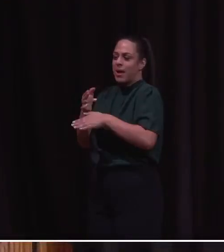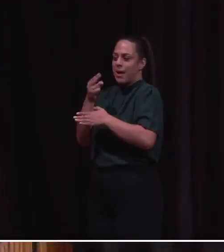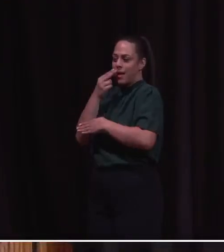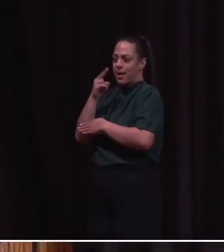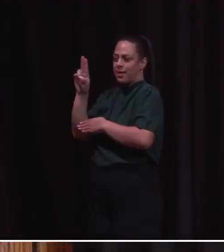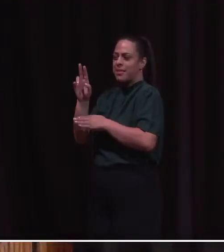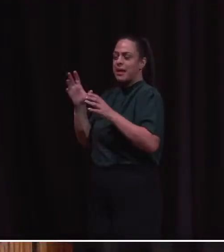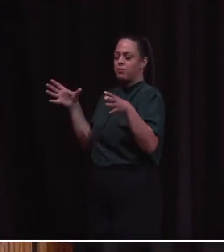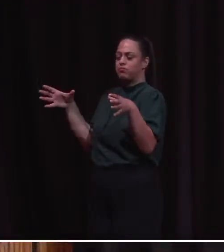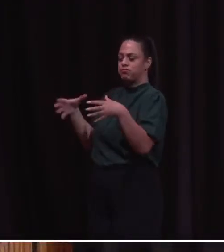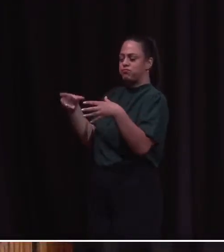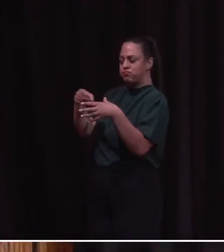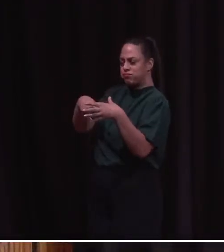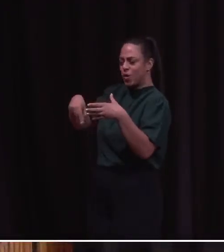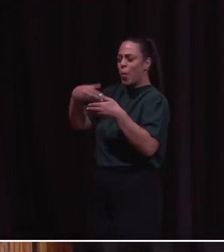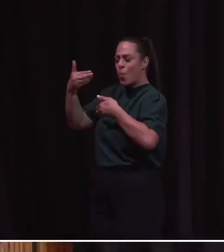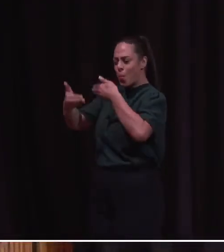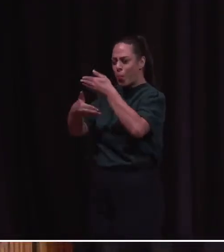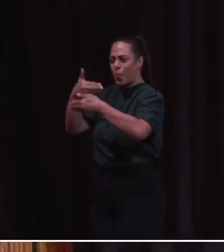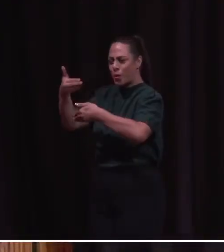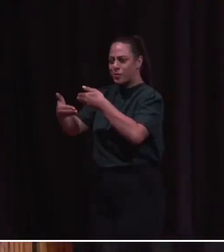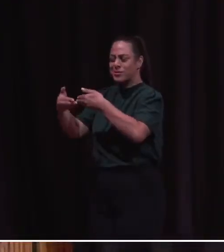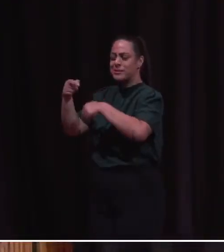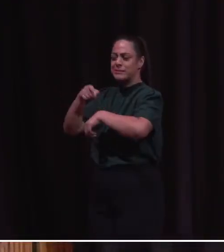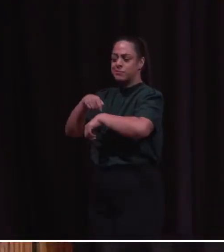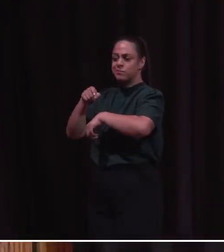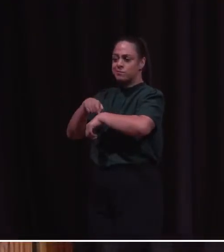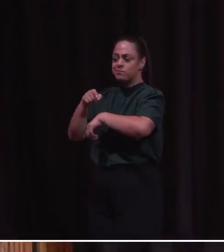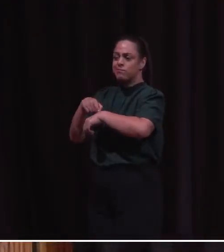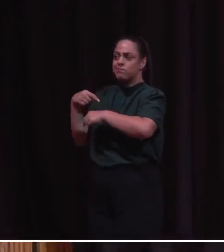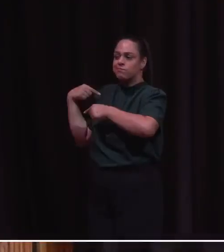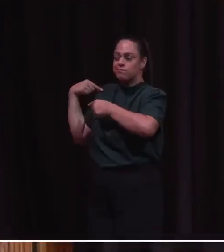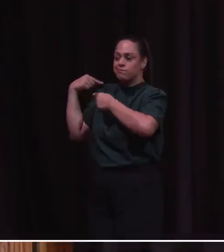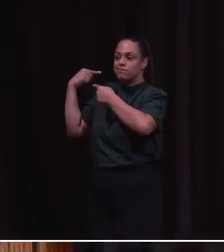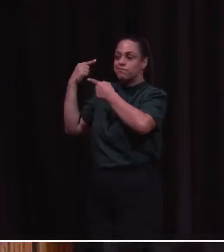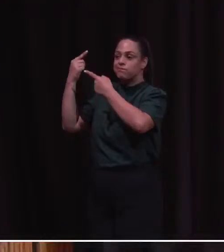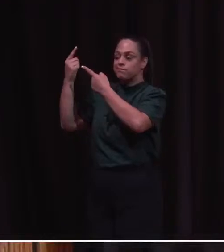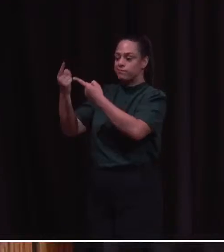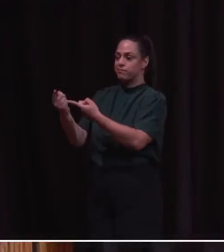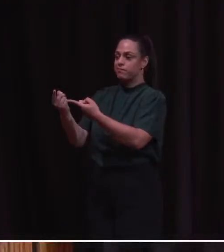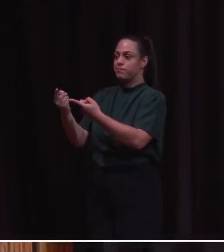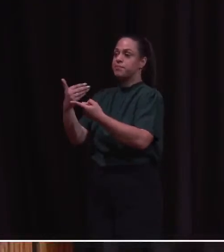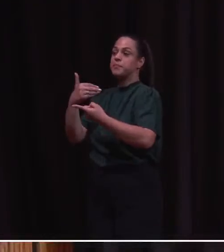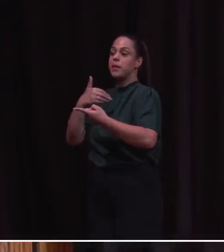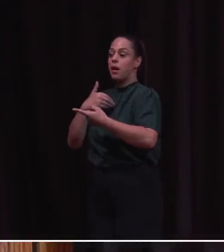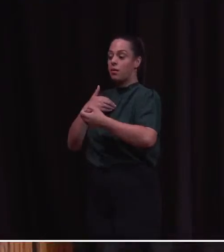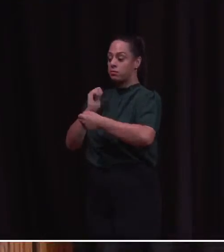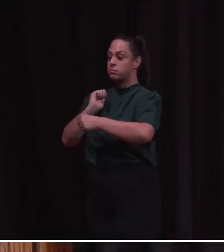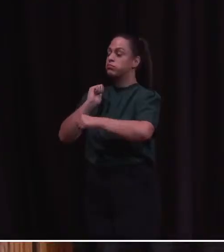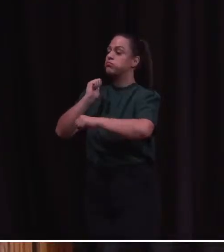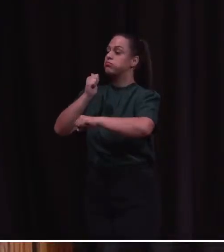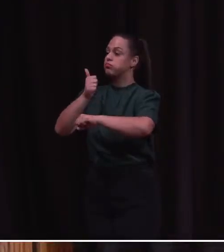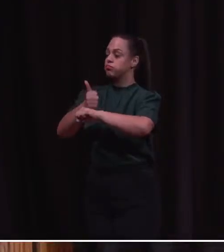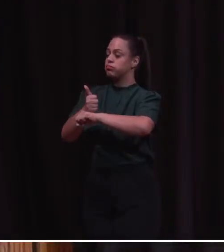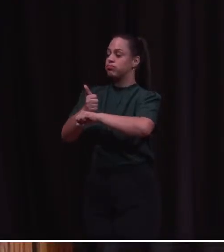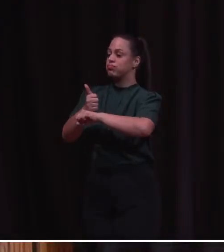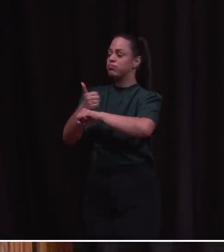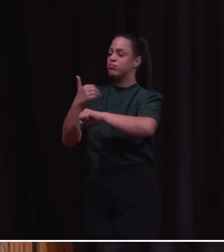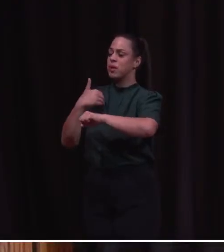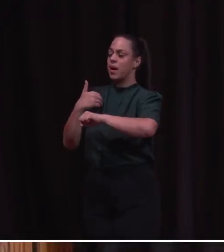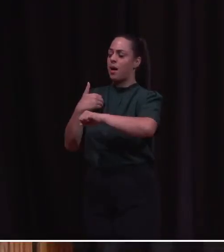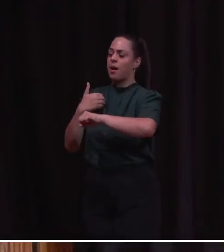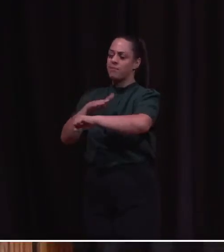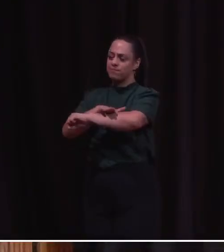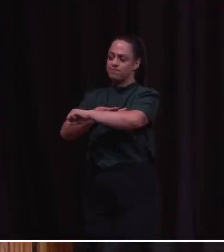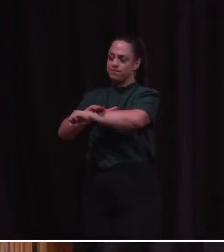processes. It was a period during which white supremacy was being put in place, with the Americas as the crucible